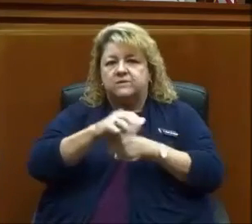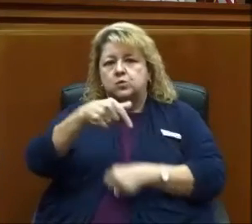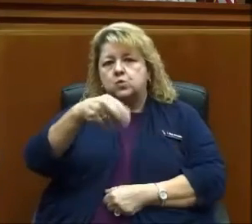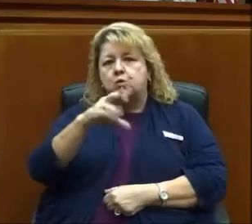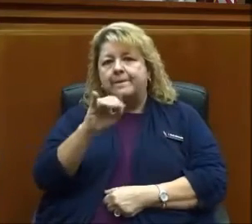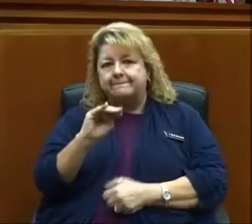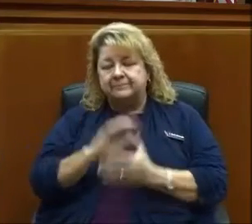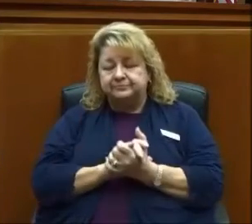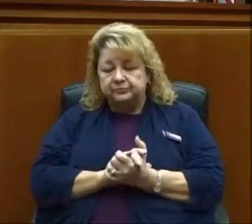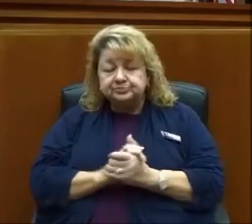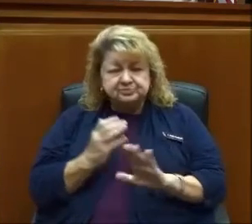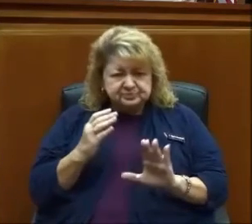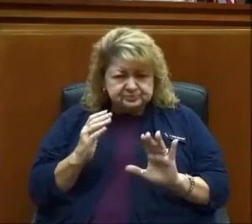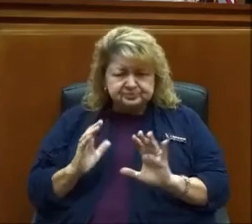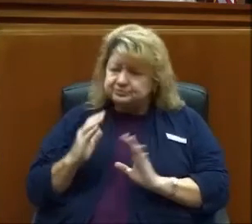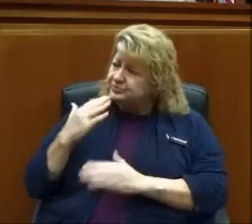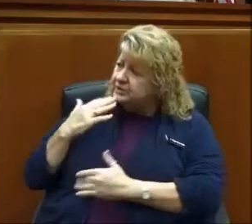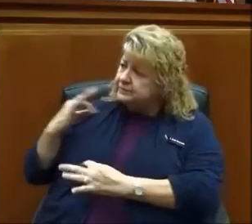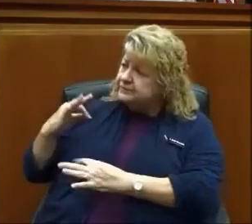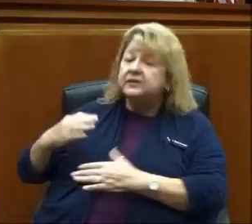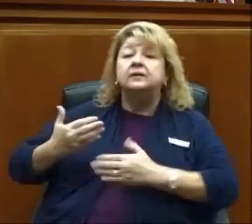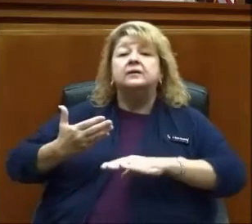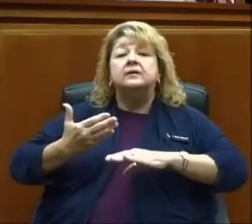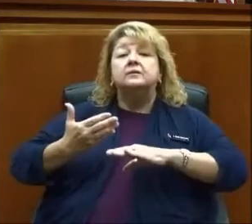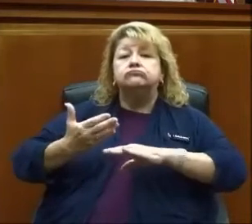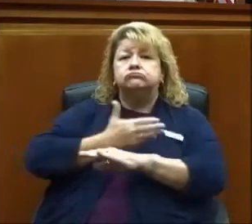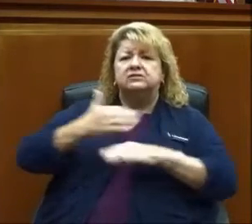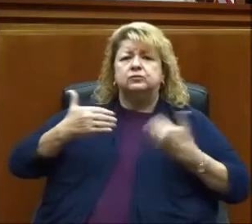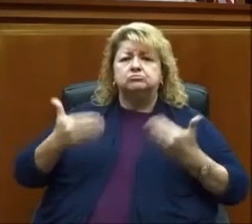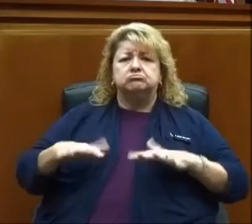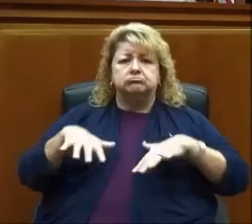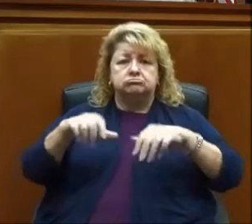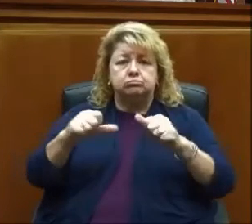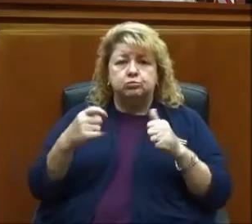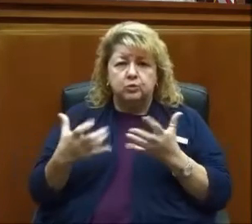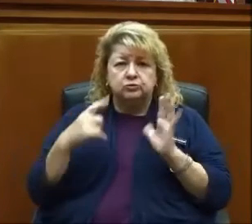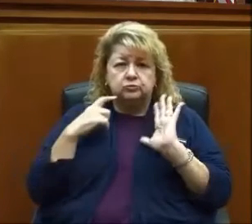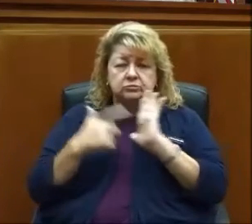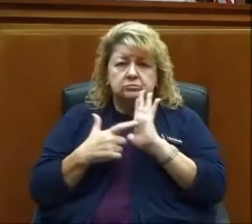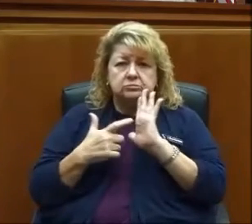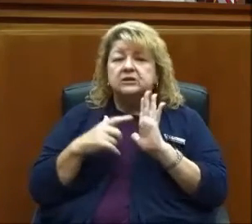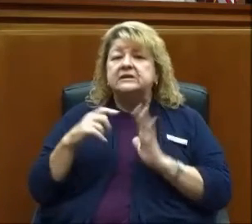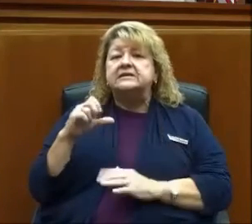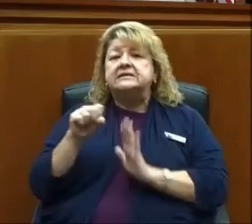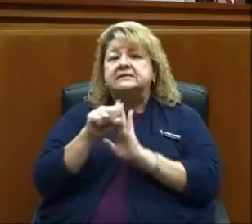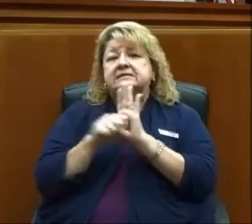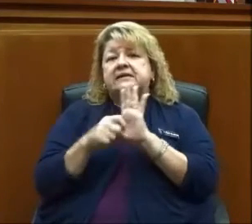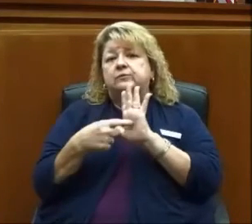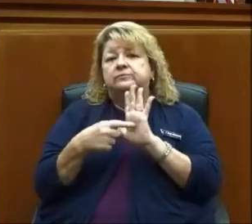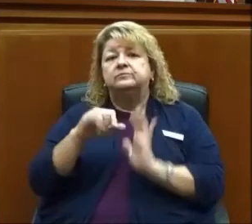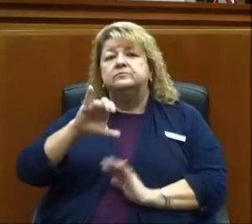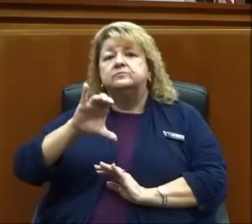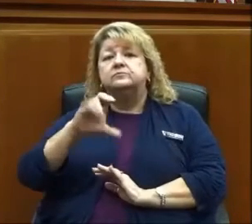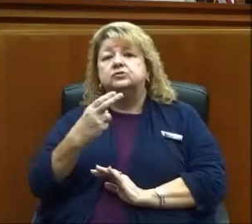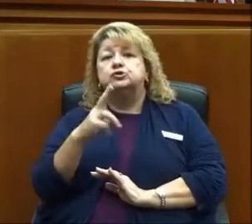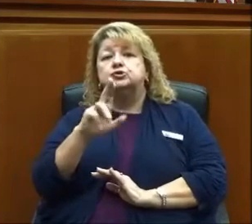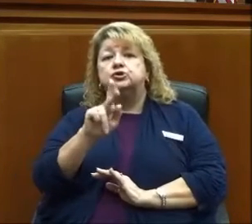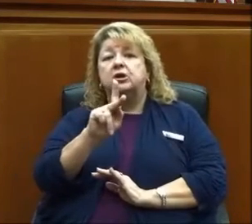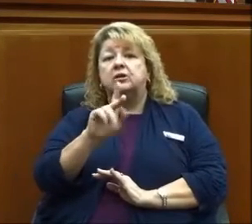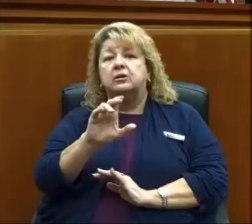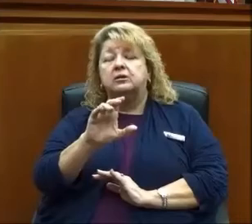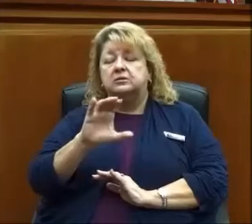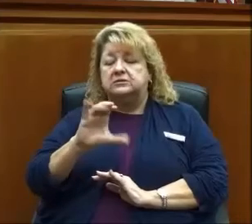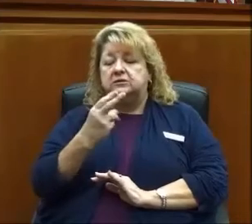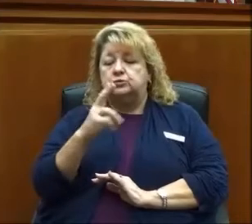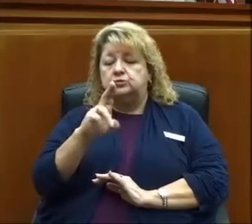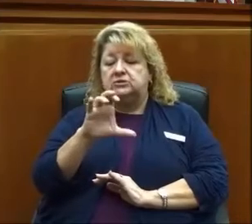before we move on to the next item, I'd like to take a moment to recognize State Representative Chuck Owen, who is here visiting with us